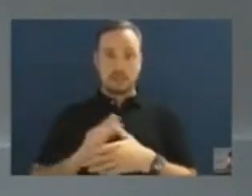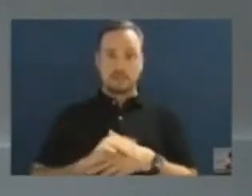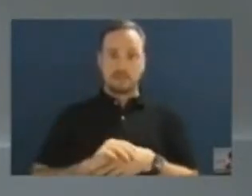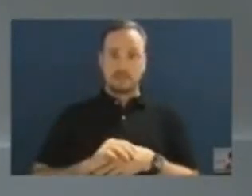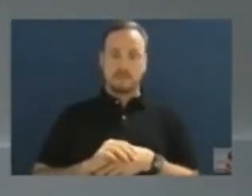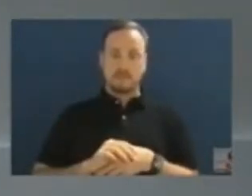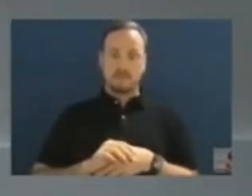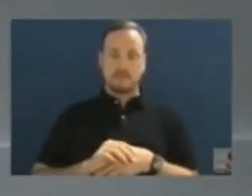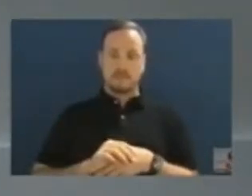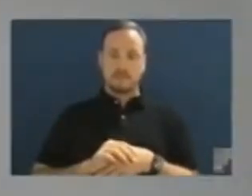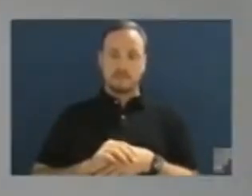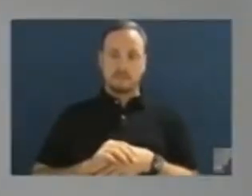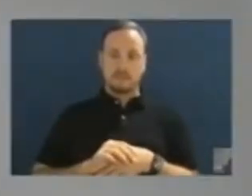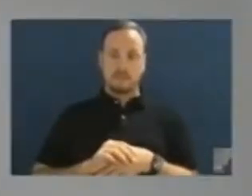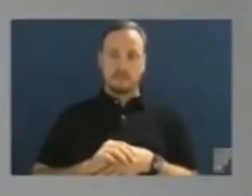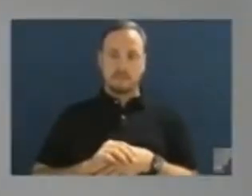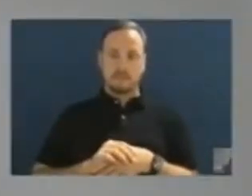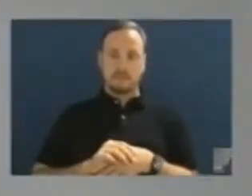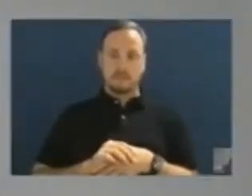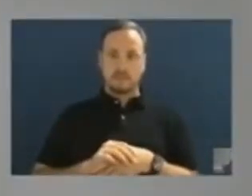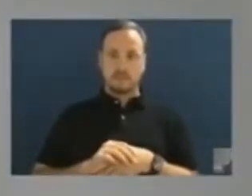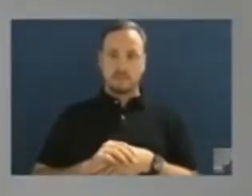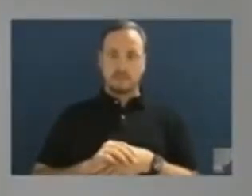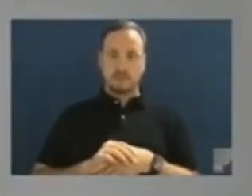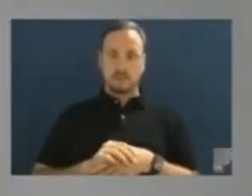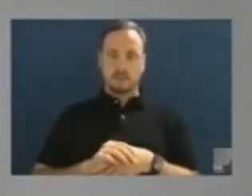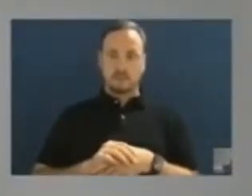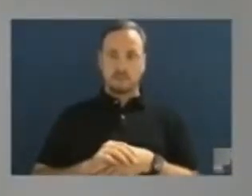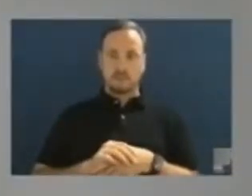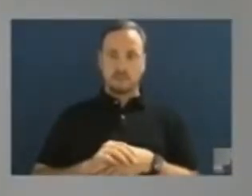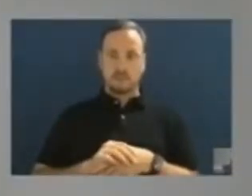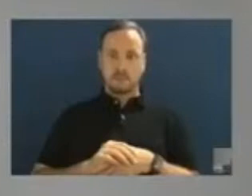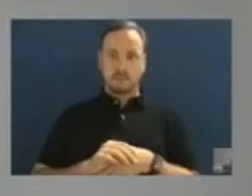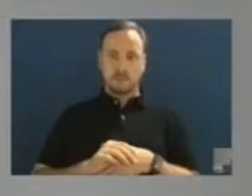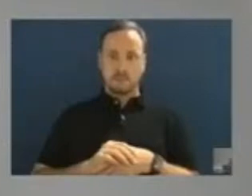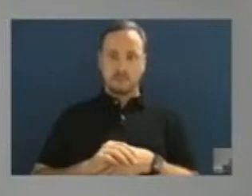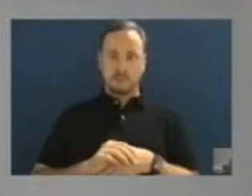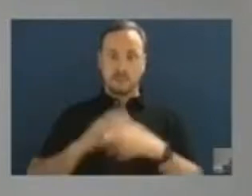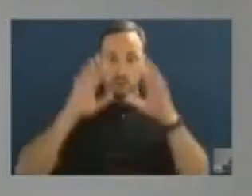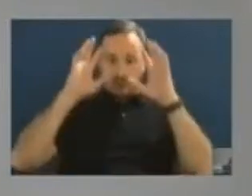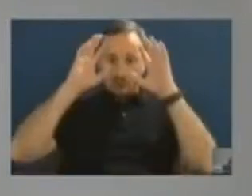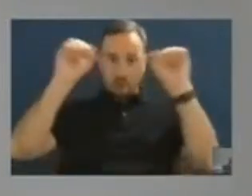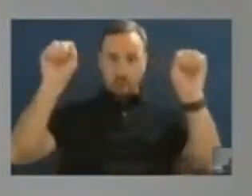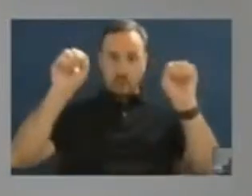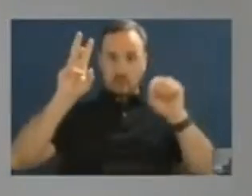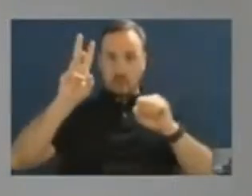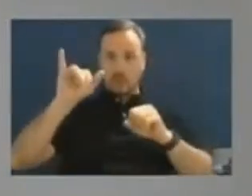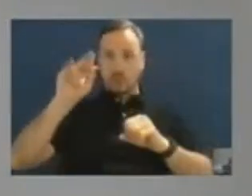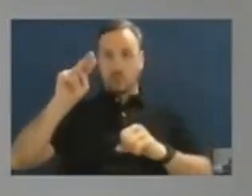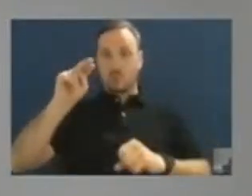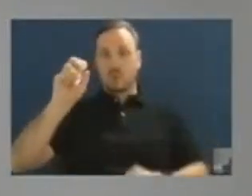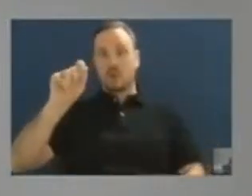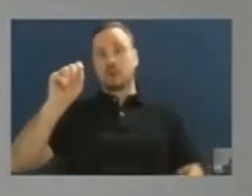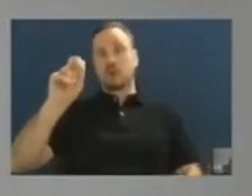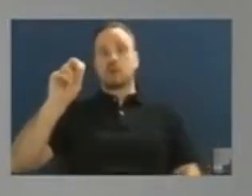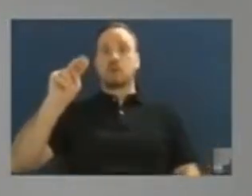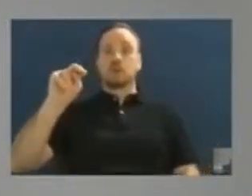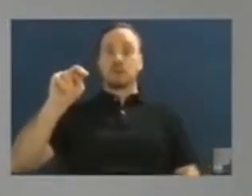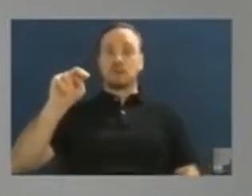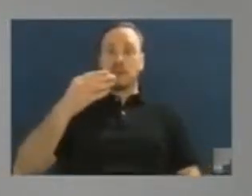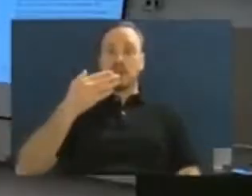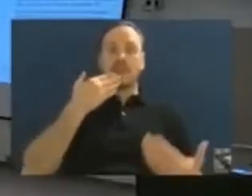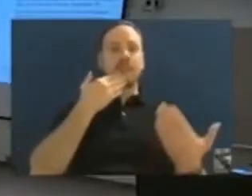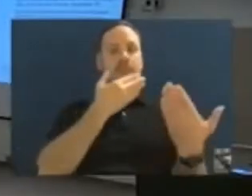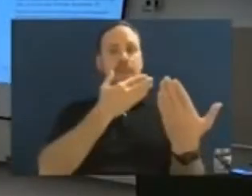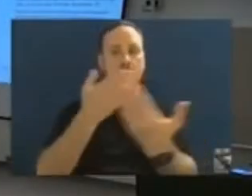Superintendent Winston will turn this over to you at this point in time. Thank you, Dr. Hayes. Thank you, Madam Chair, board members. You all